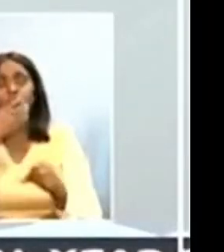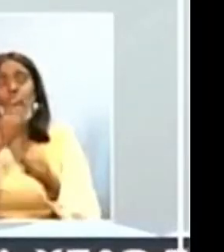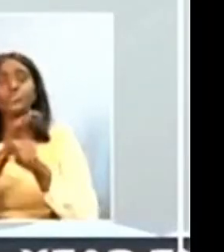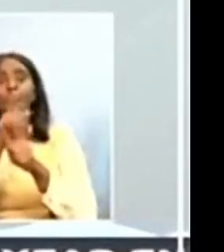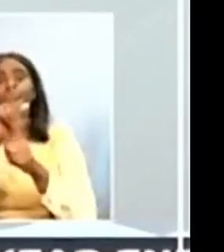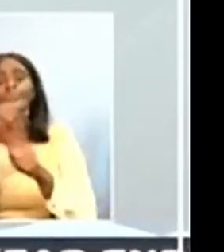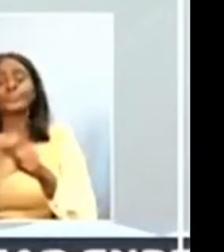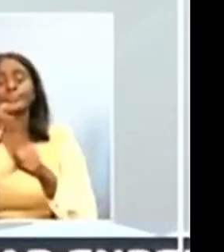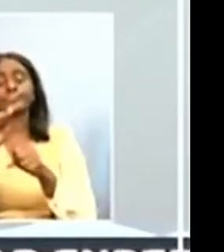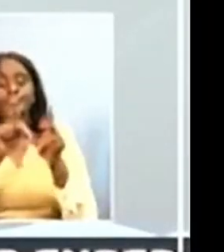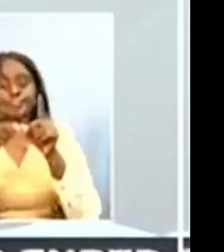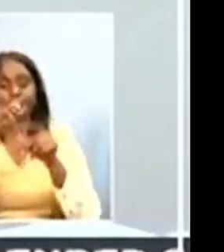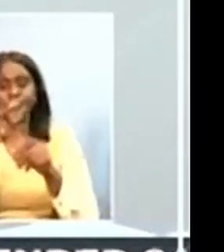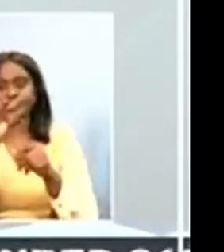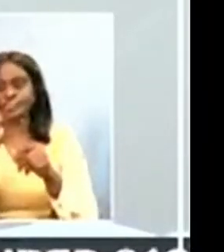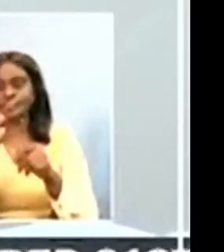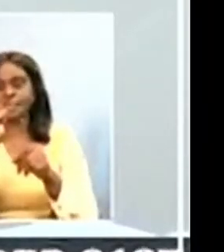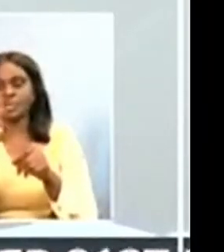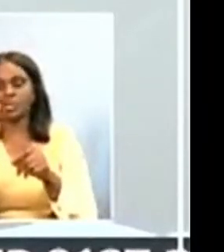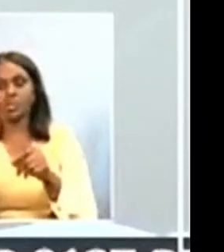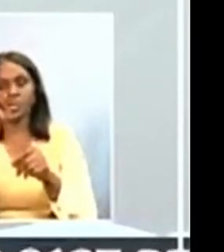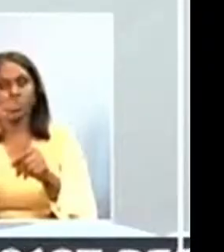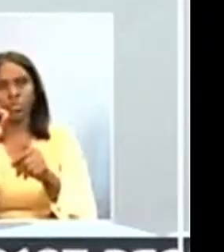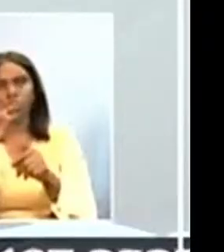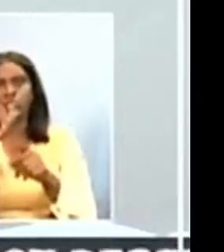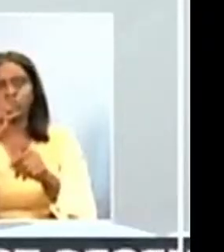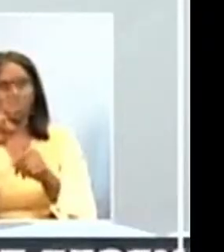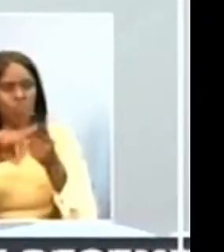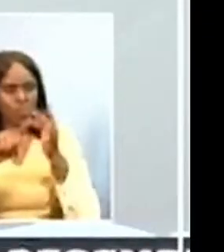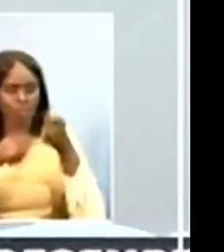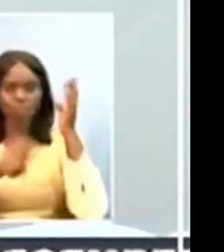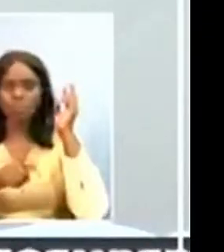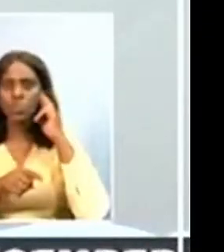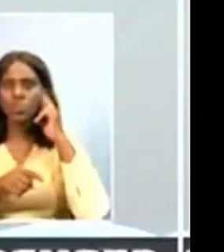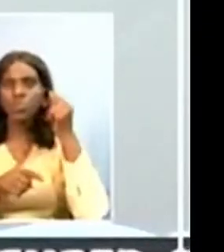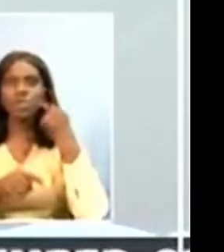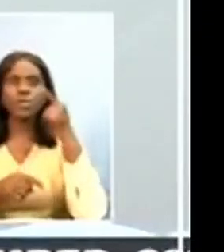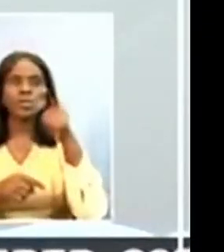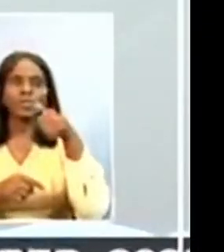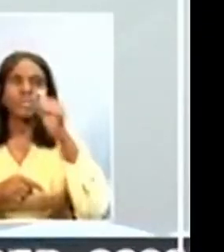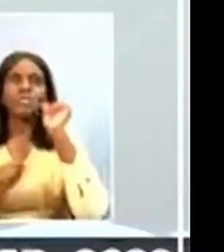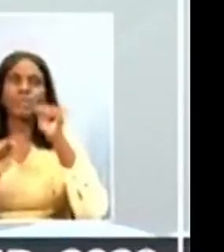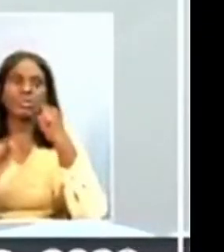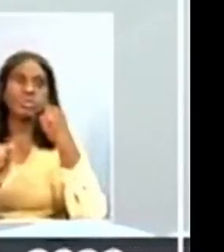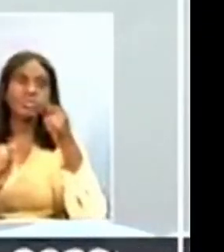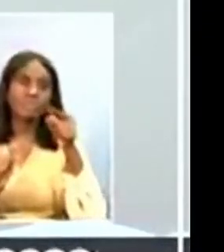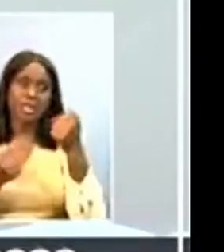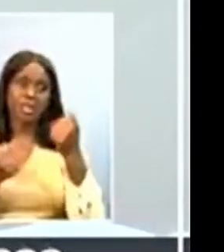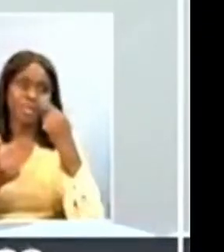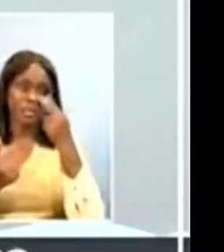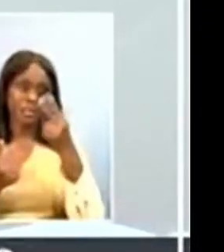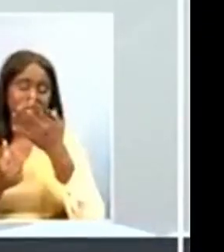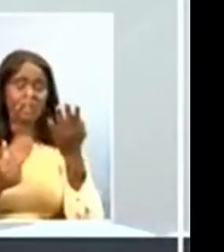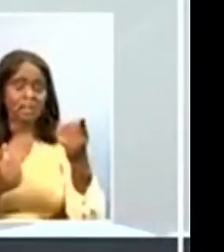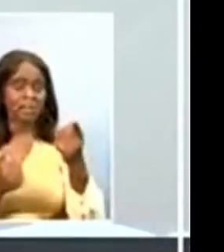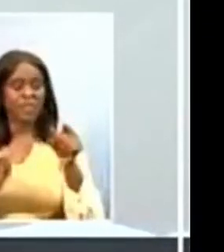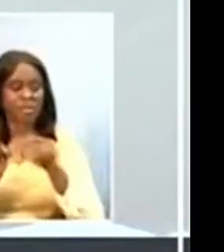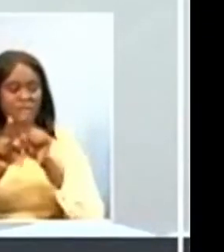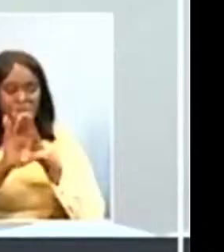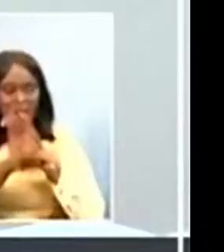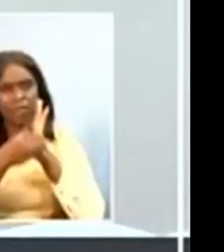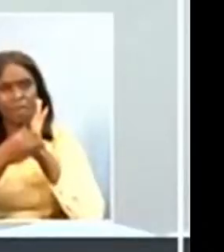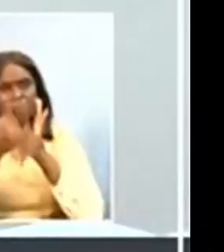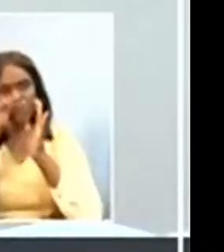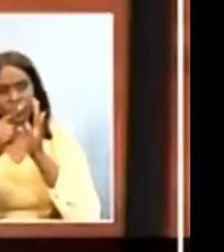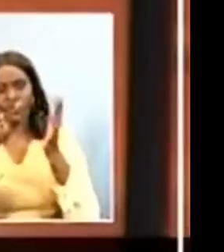you. And the people of SIKONGO, you don't need to go to the radio station to tell them. They'll be able to say, now we are seeing things under the leadership